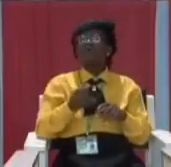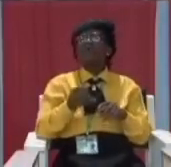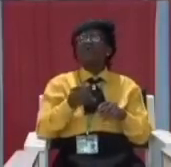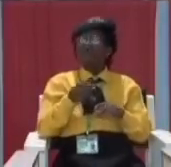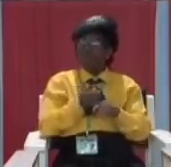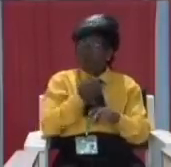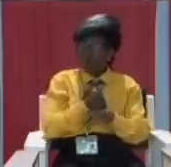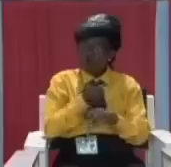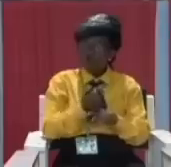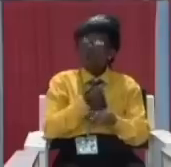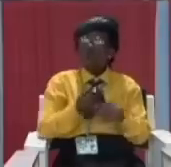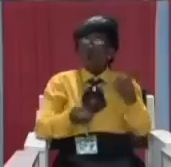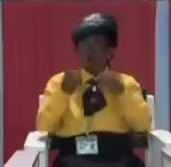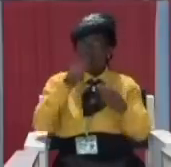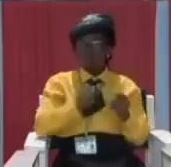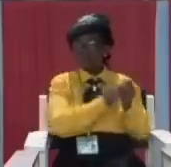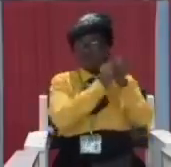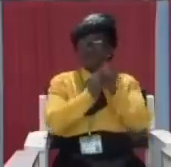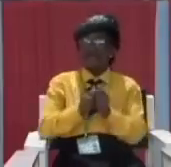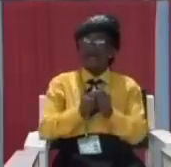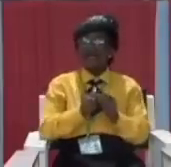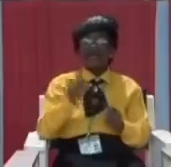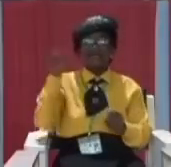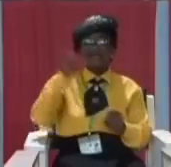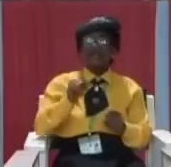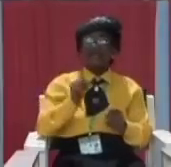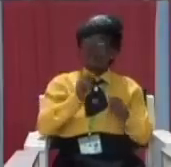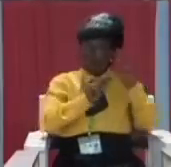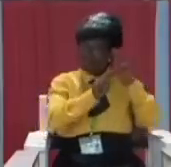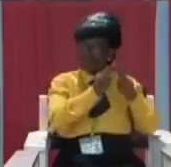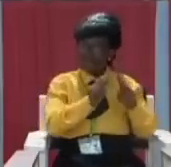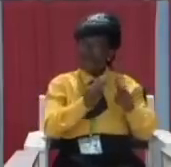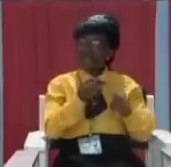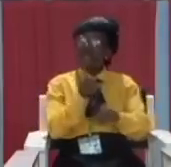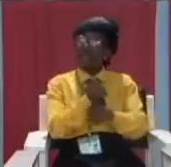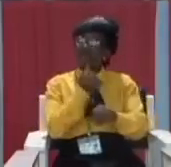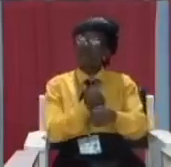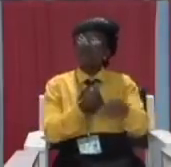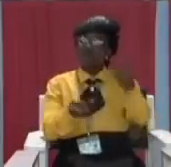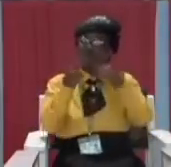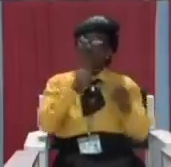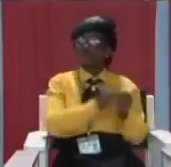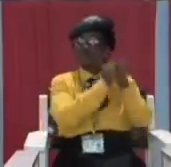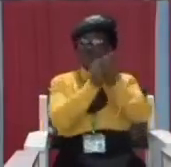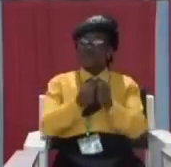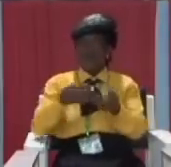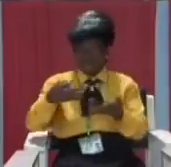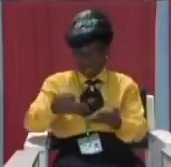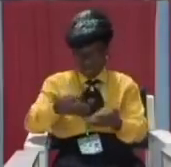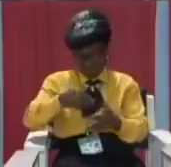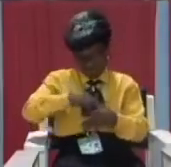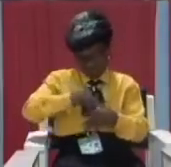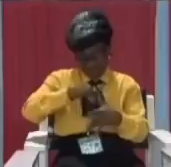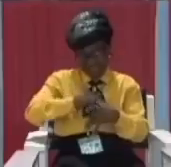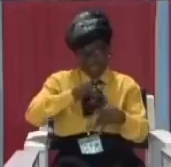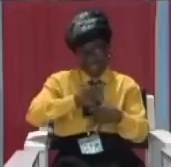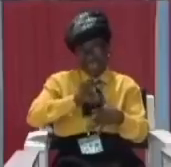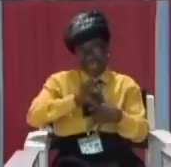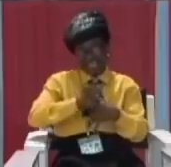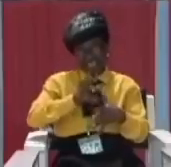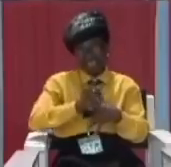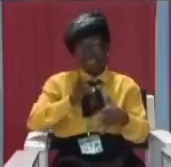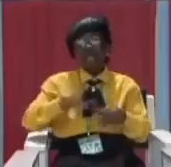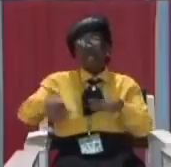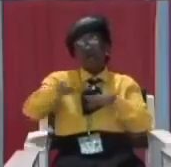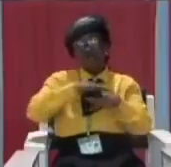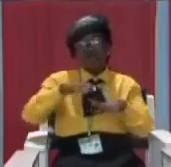prophesied, the bones come together. Flesh covered the bones. The flesh covered the bones, but they were still